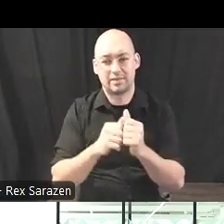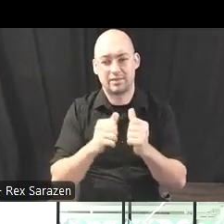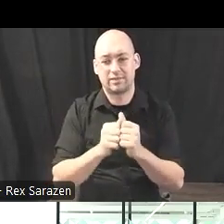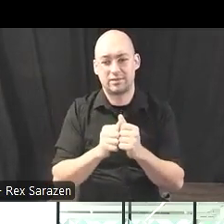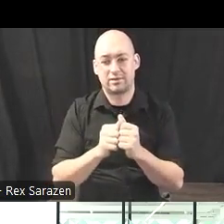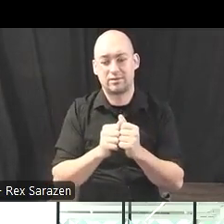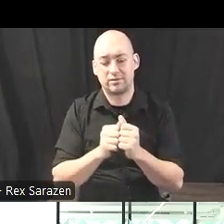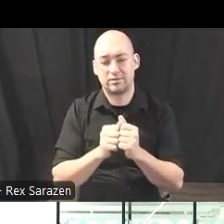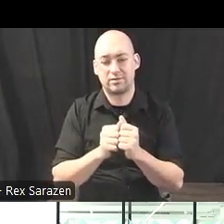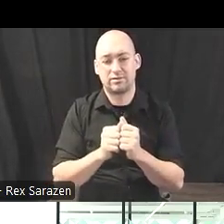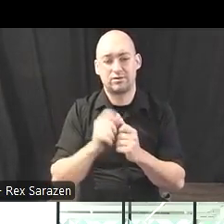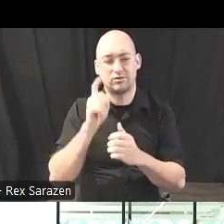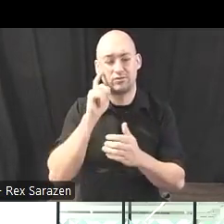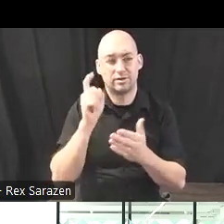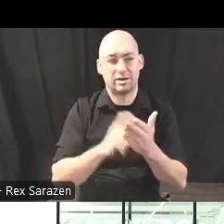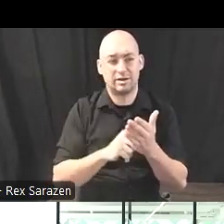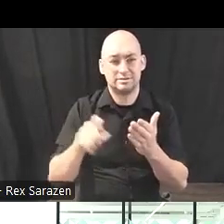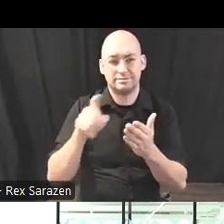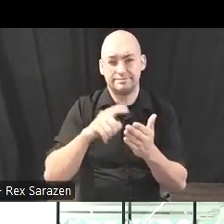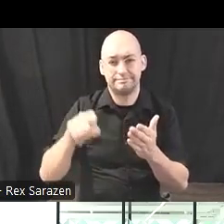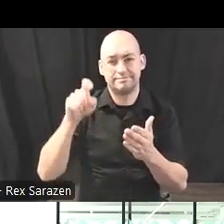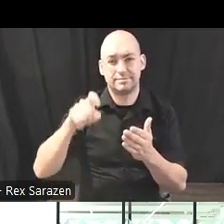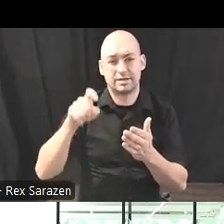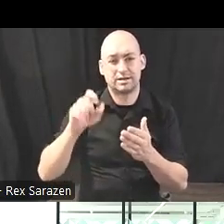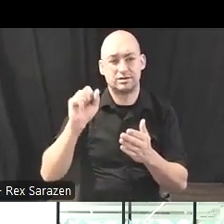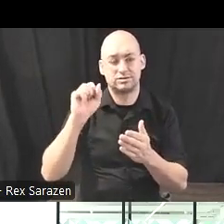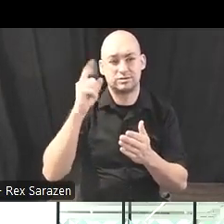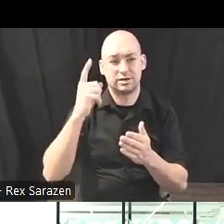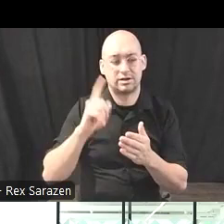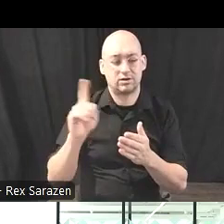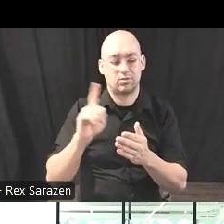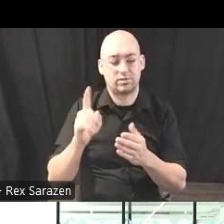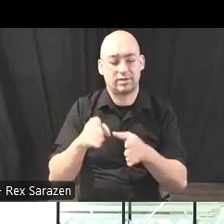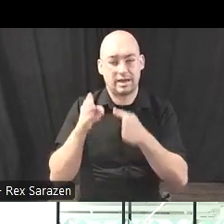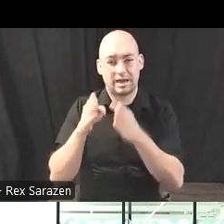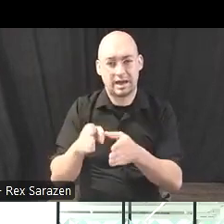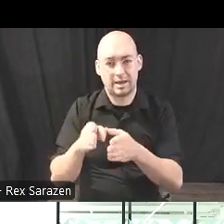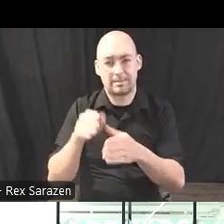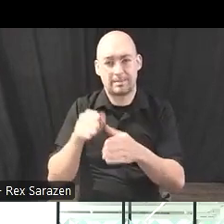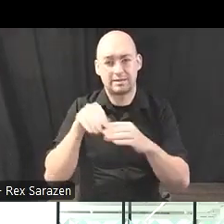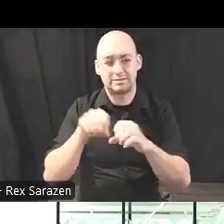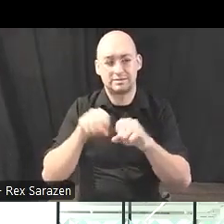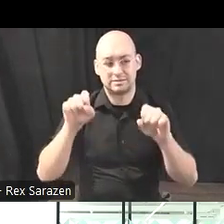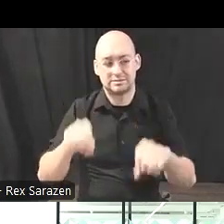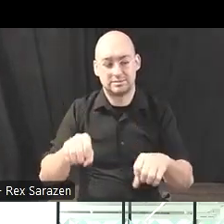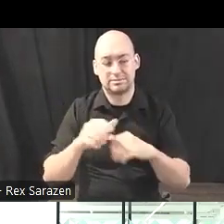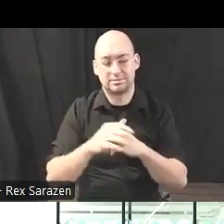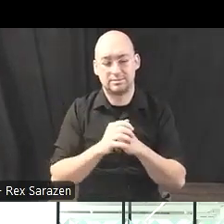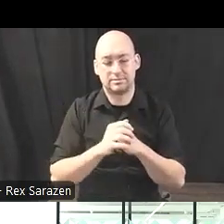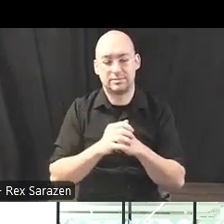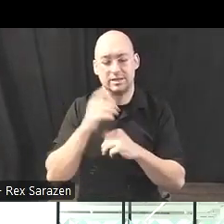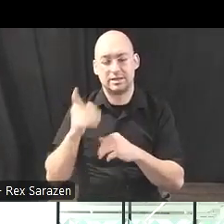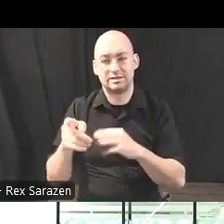and recognizing need, we really need to understand where the gaps are in the system. And so that will be these gap